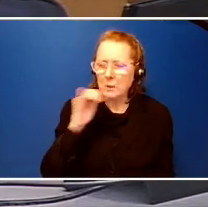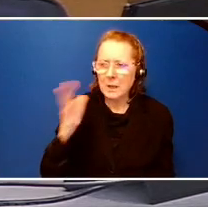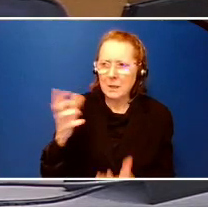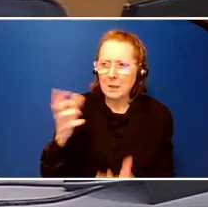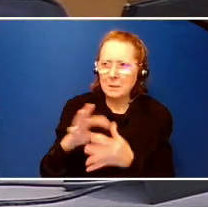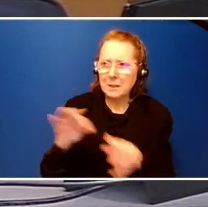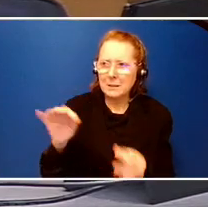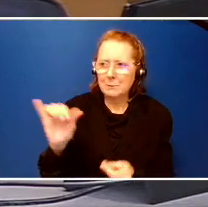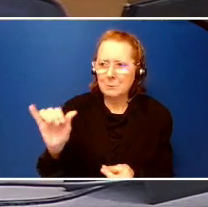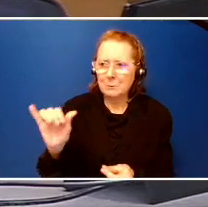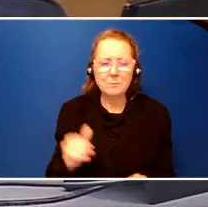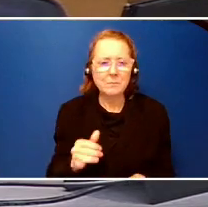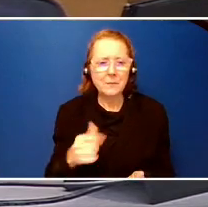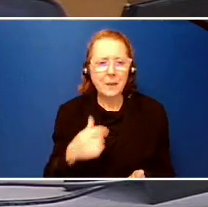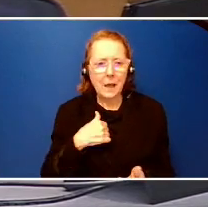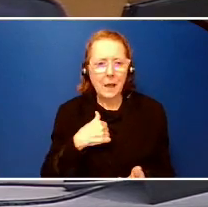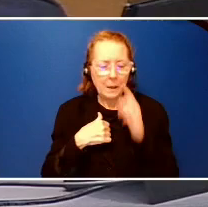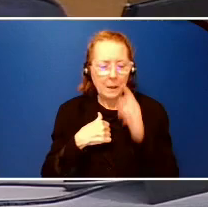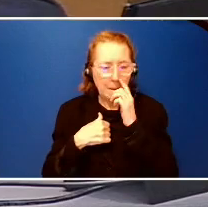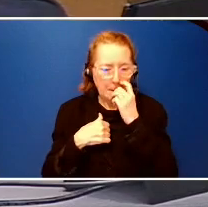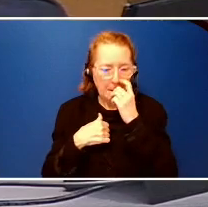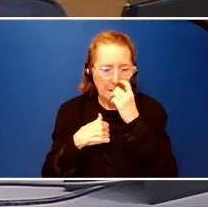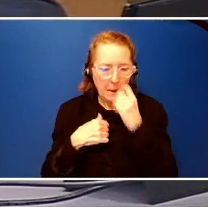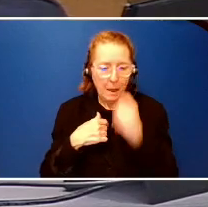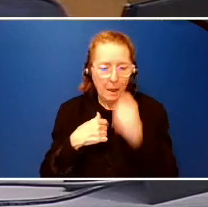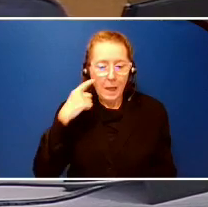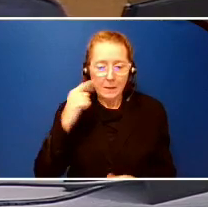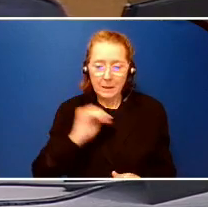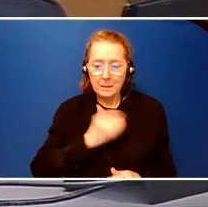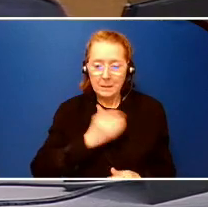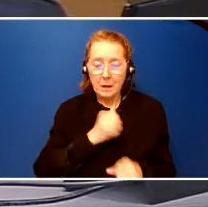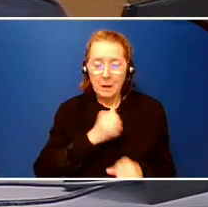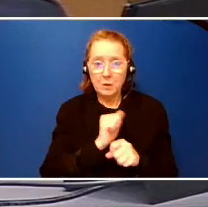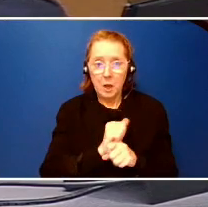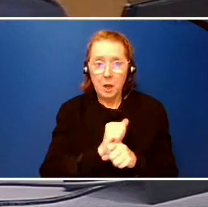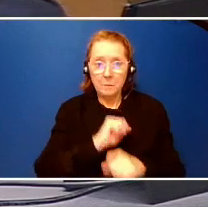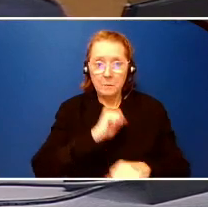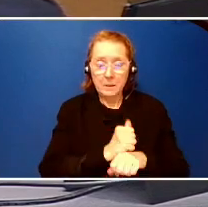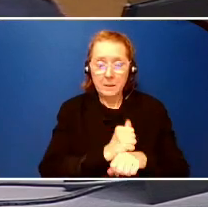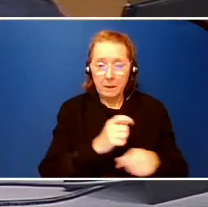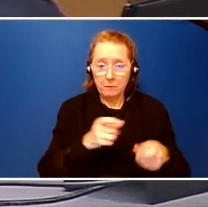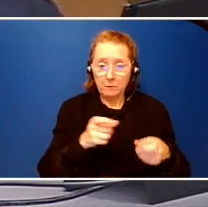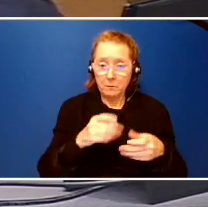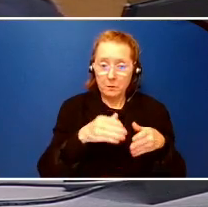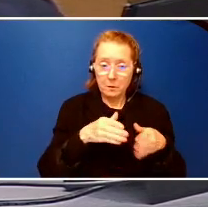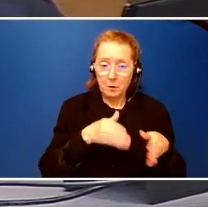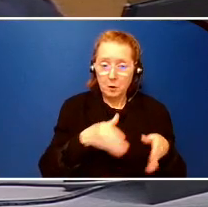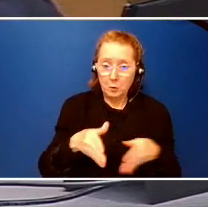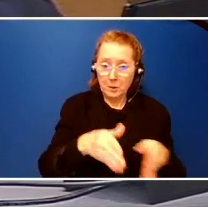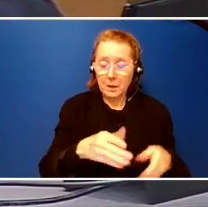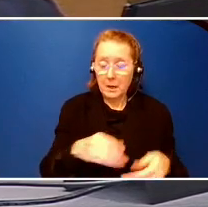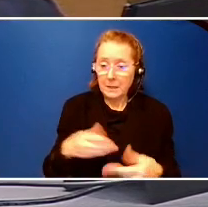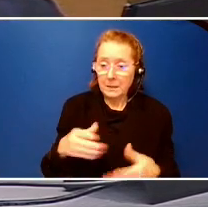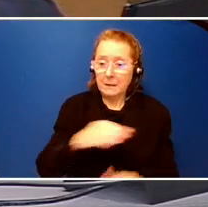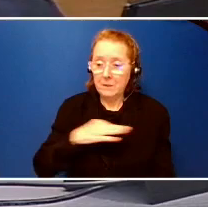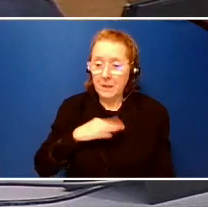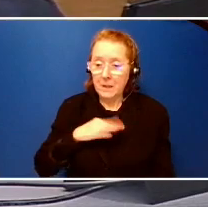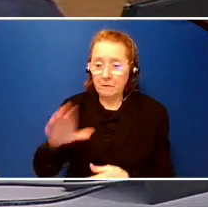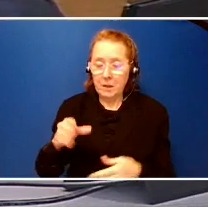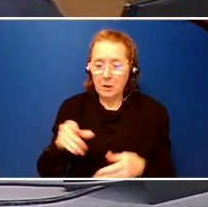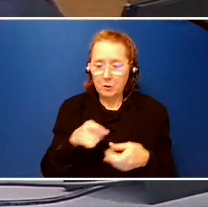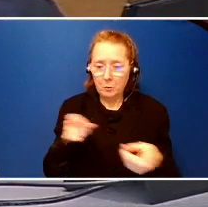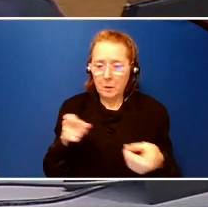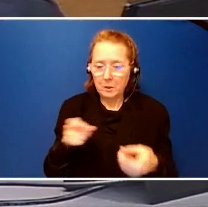but I think that it's our job to set the direction and give staff their direction, and I think this would